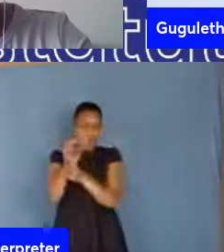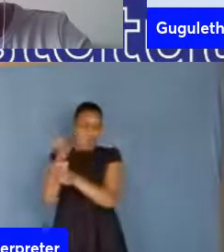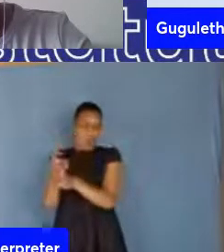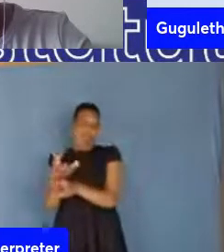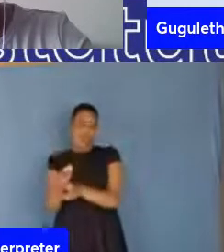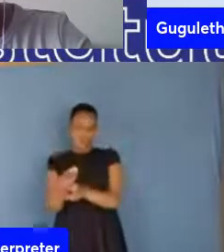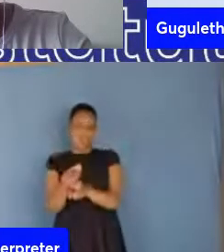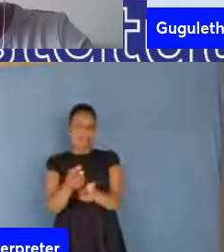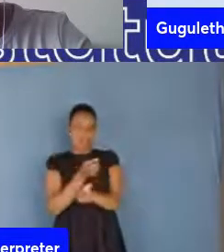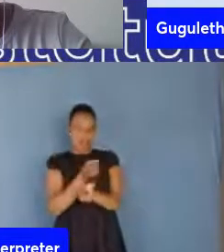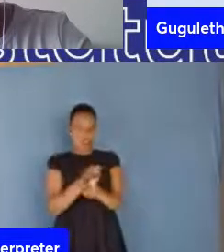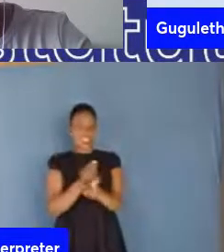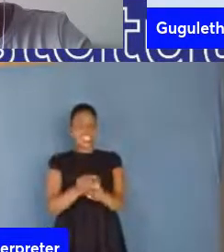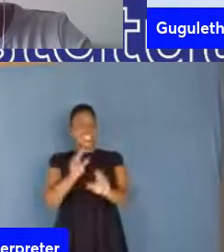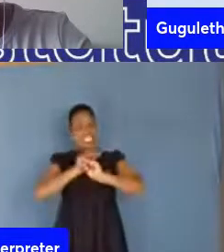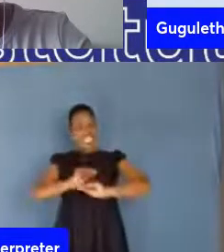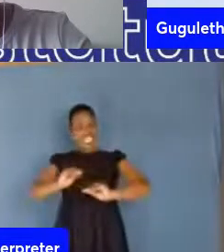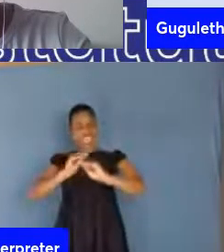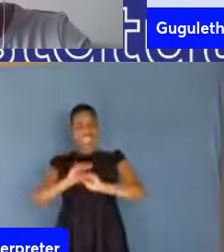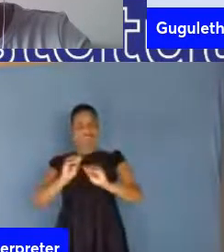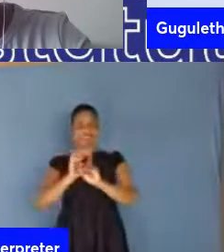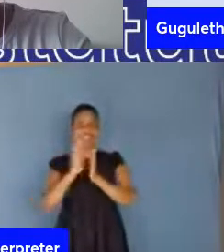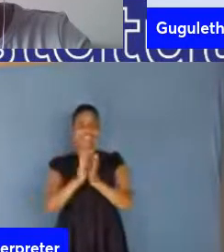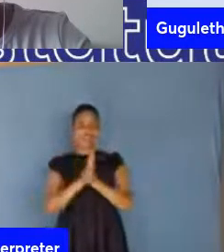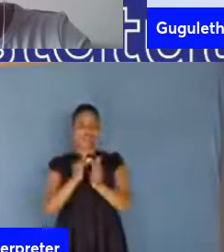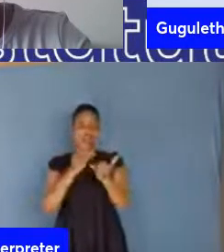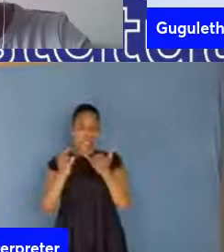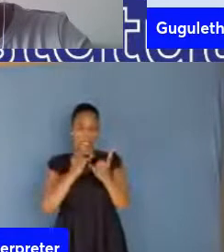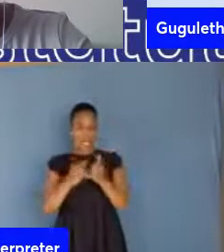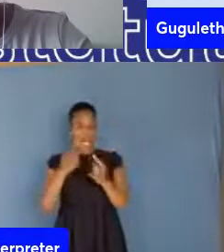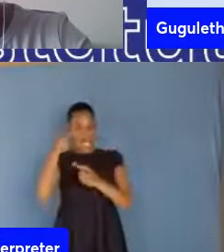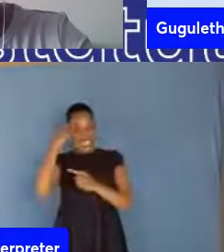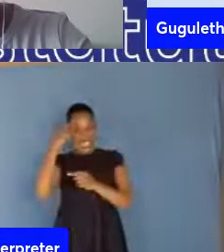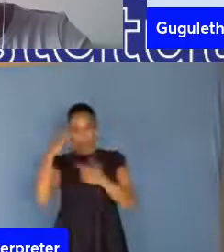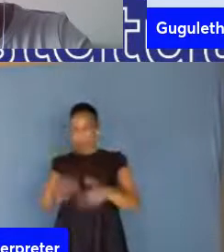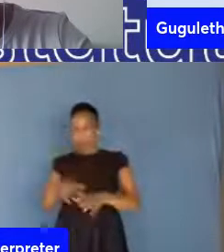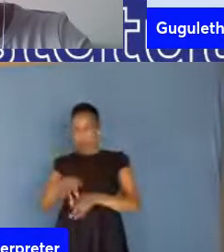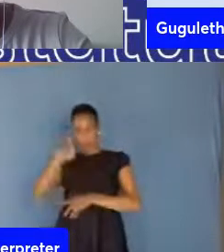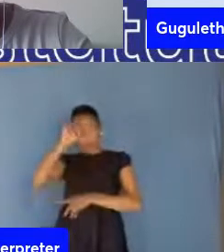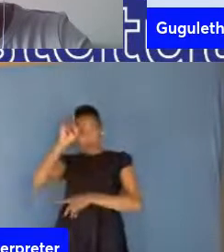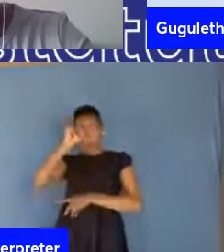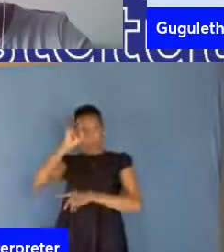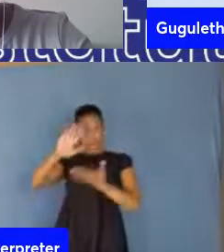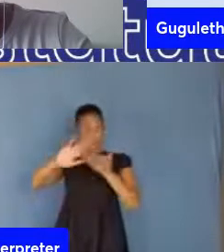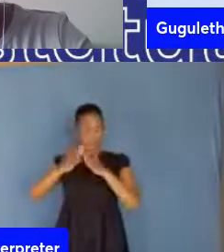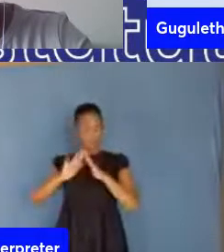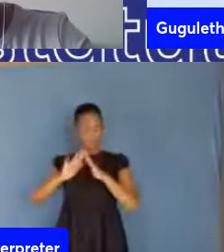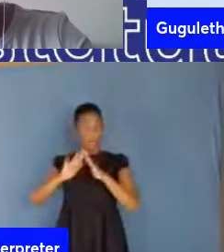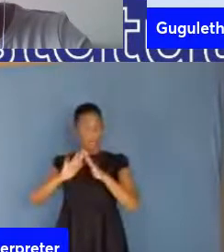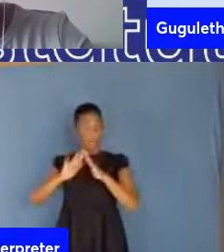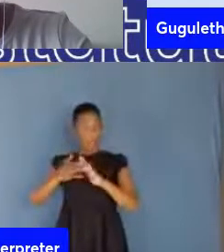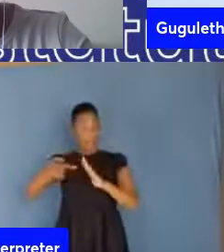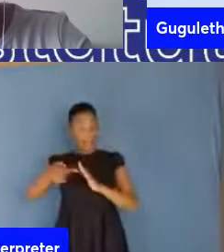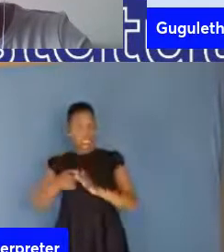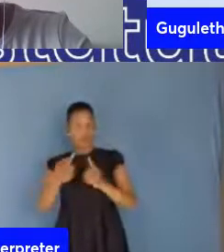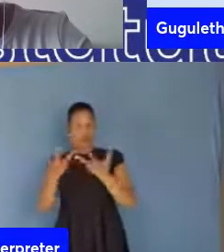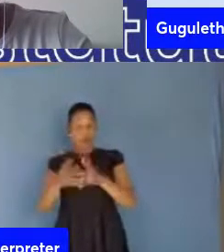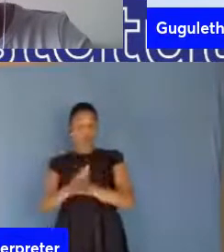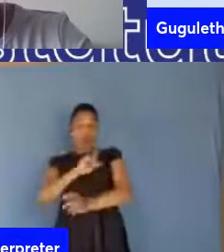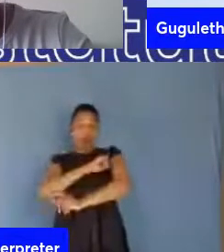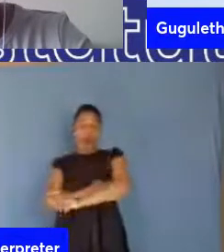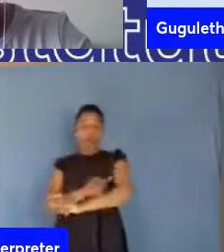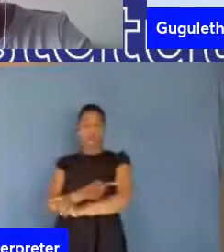education. And I think as a Black community, this comes from just building up the power that we give men in a sexual